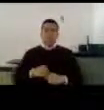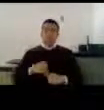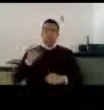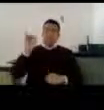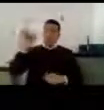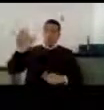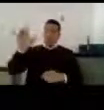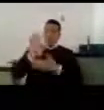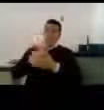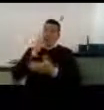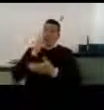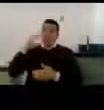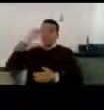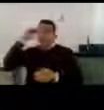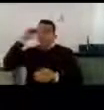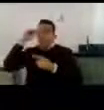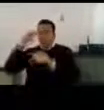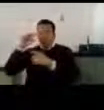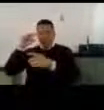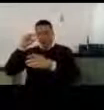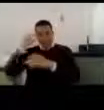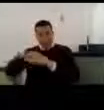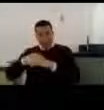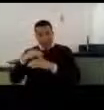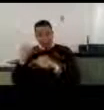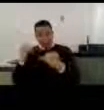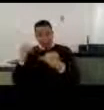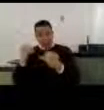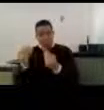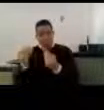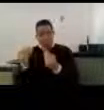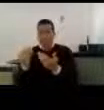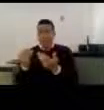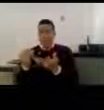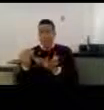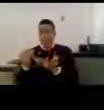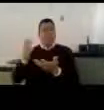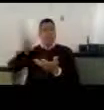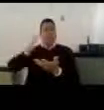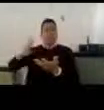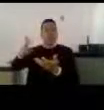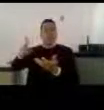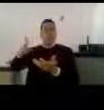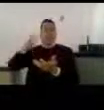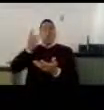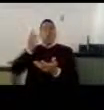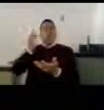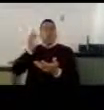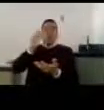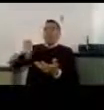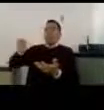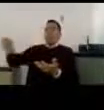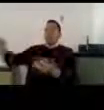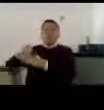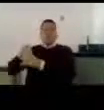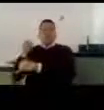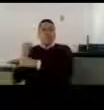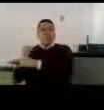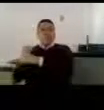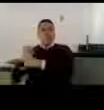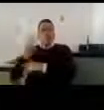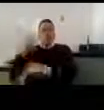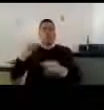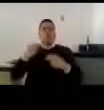not have even been in that playground. He would have been in an institution or would have been at home but hidden behind doors. So I'm glad he's out on the playground.